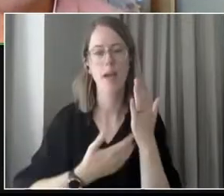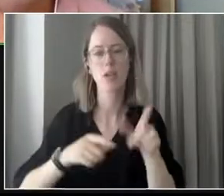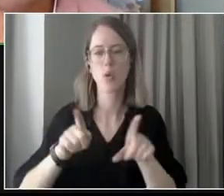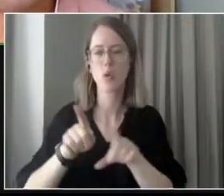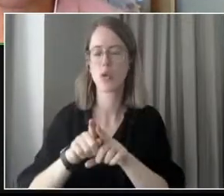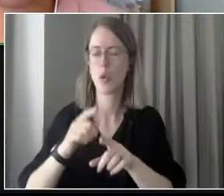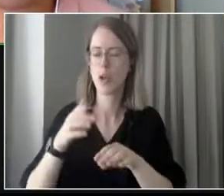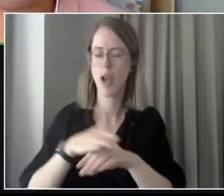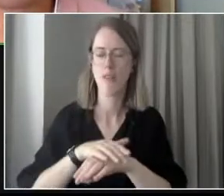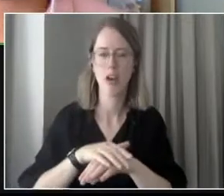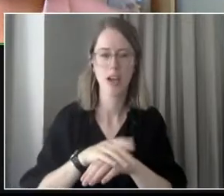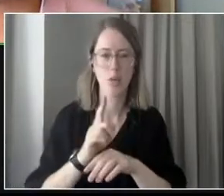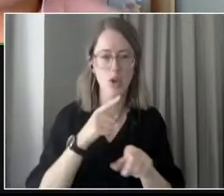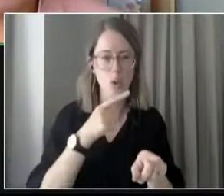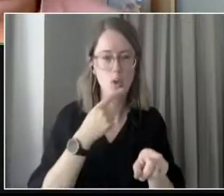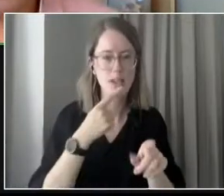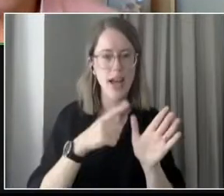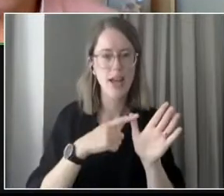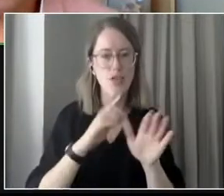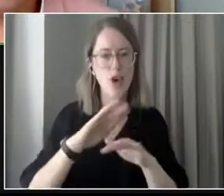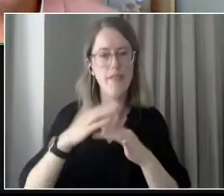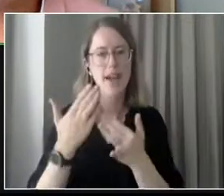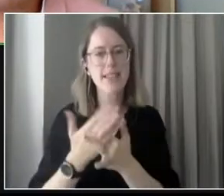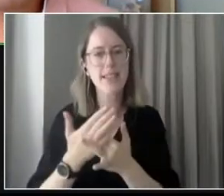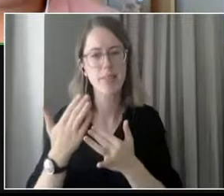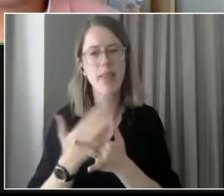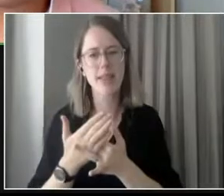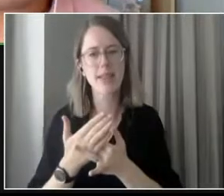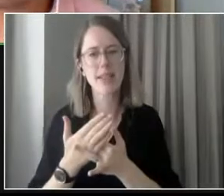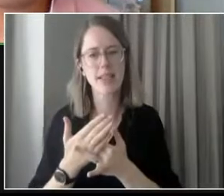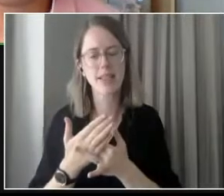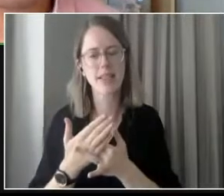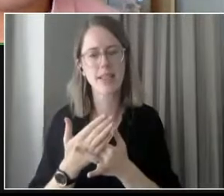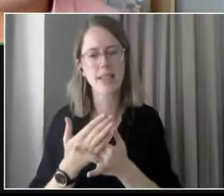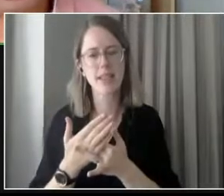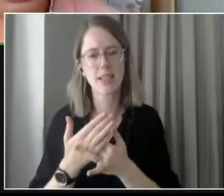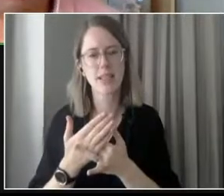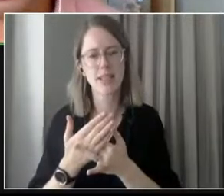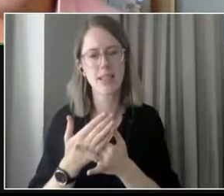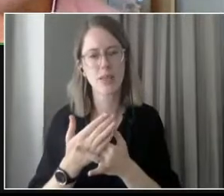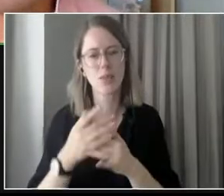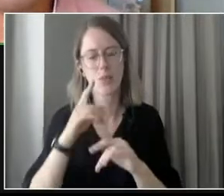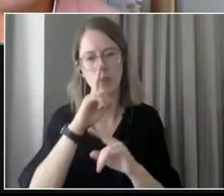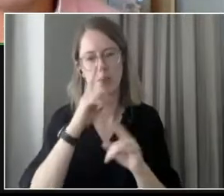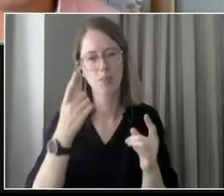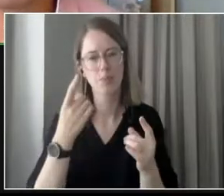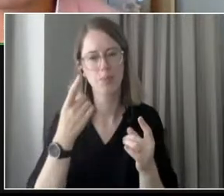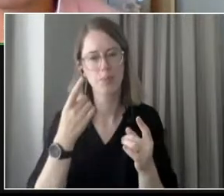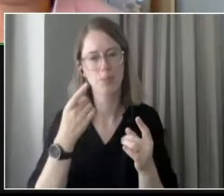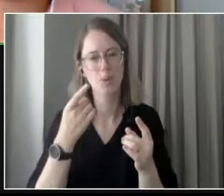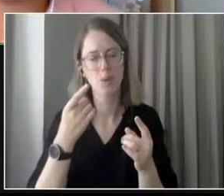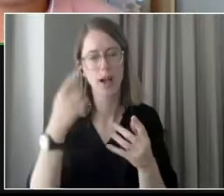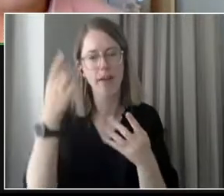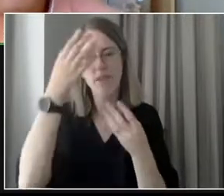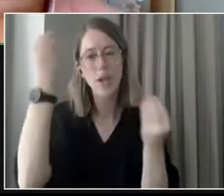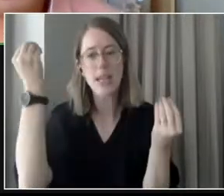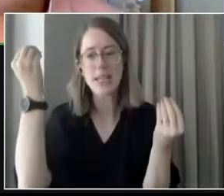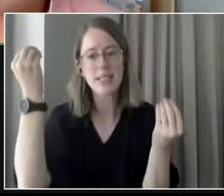you touched on, Andrew, around accessibility. It would be remiss of us, as you have said, to